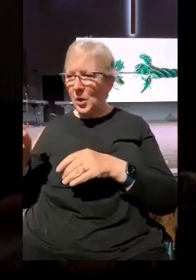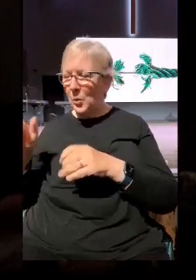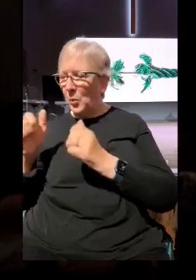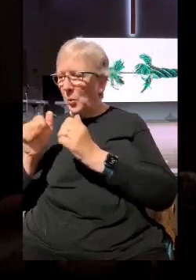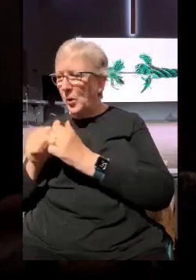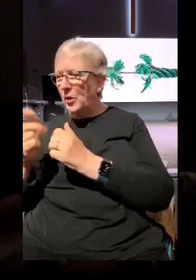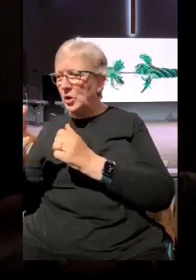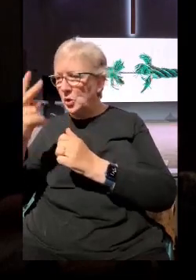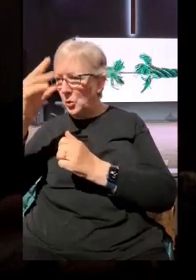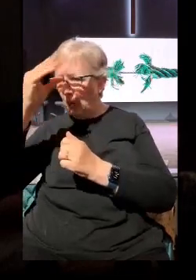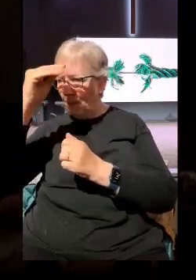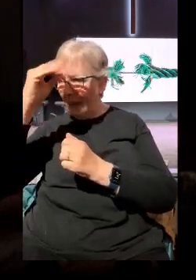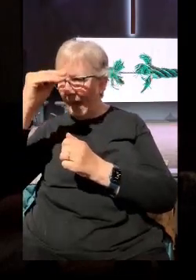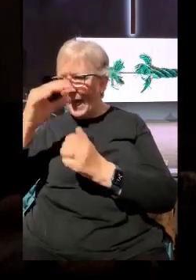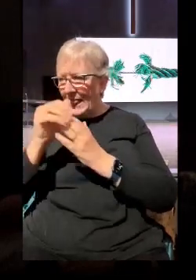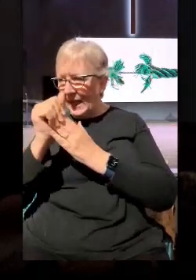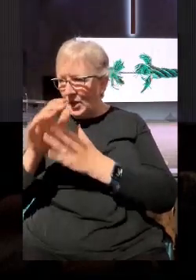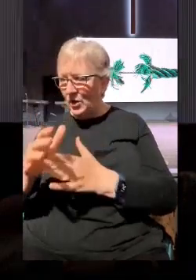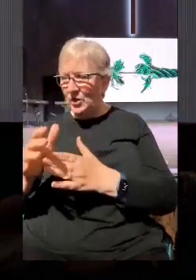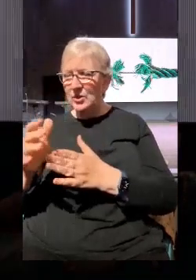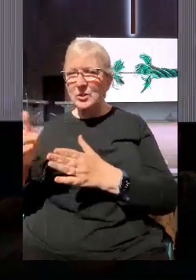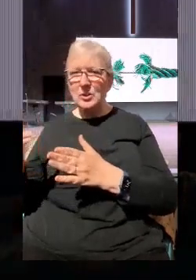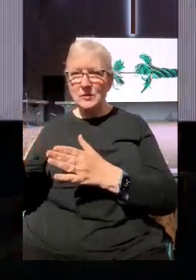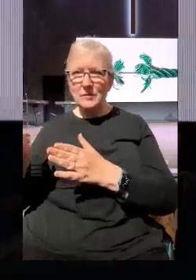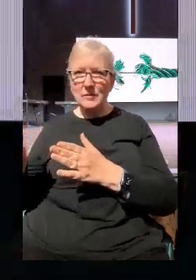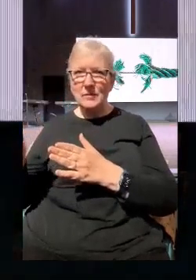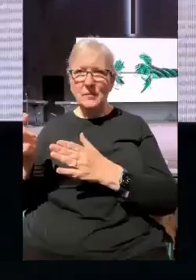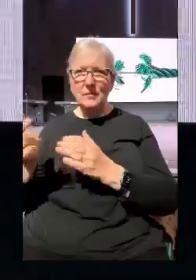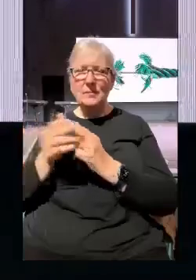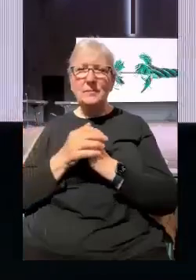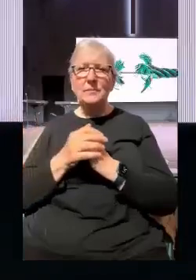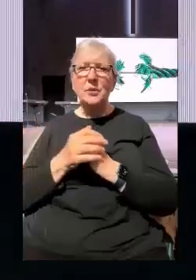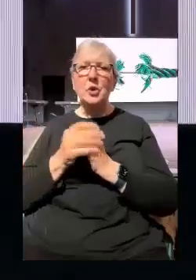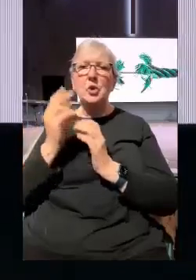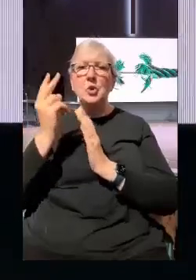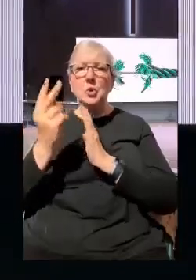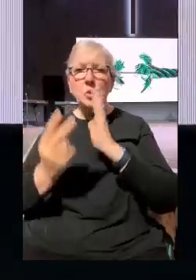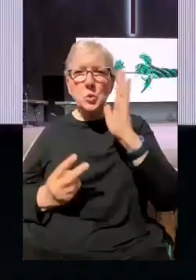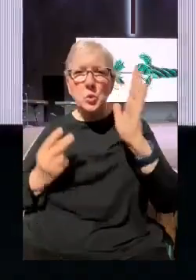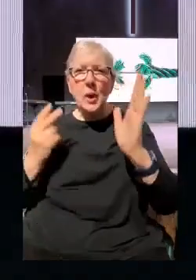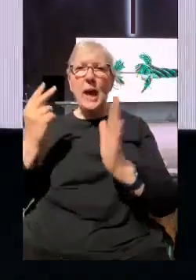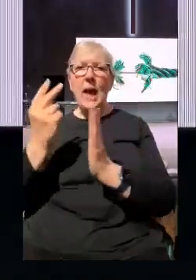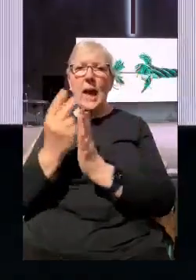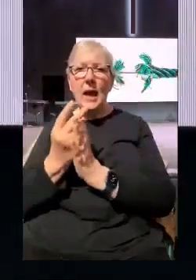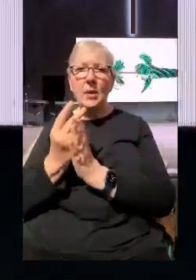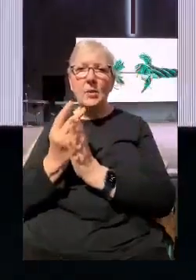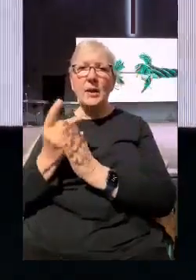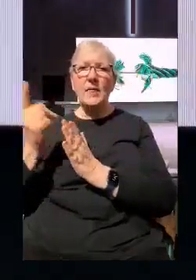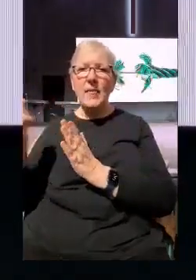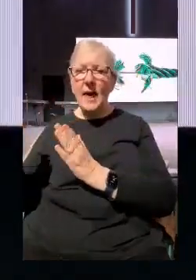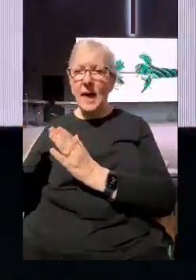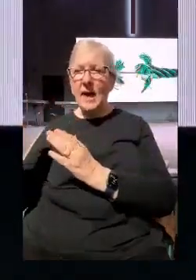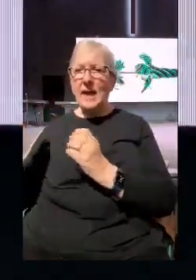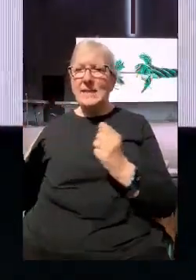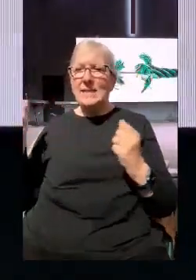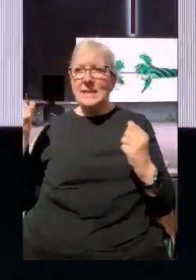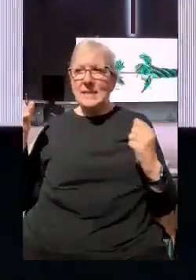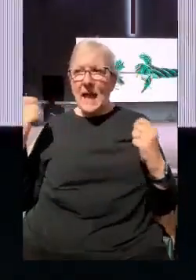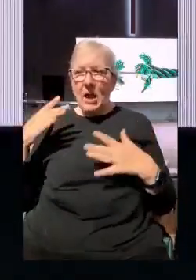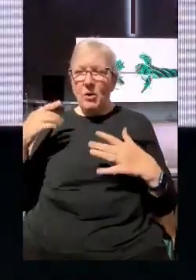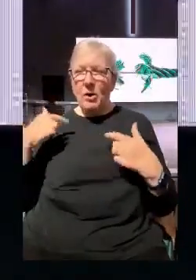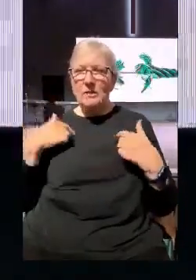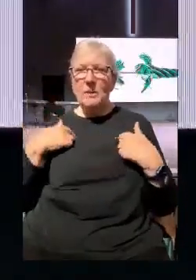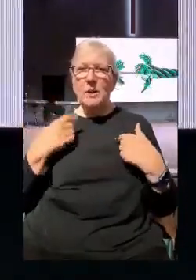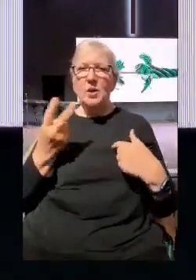male leaders. And for 2 hours, they terrorized me. There were two LA